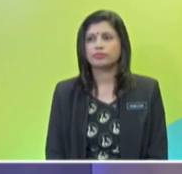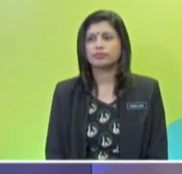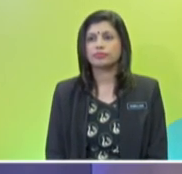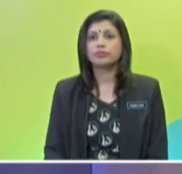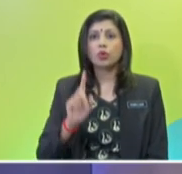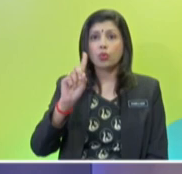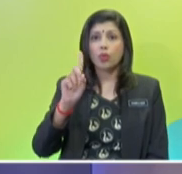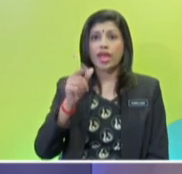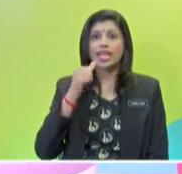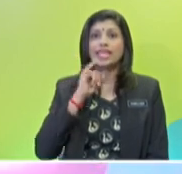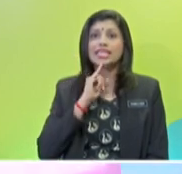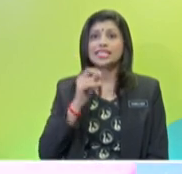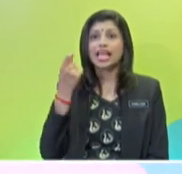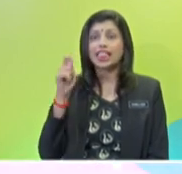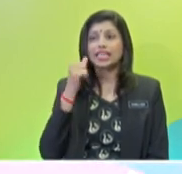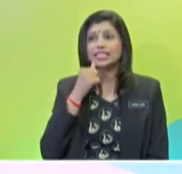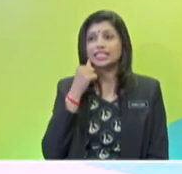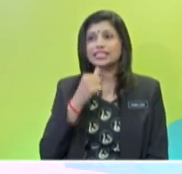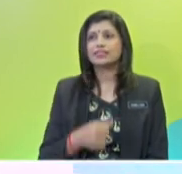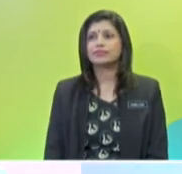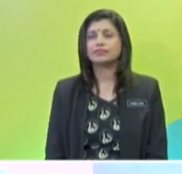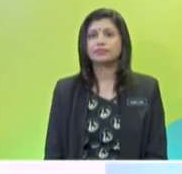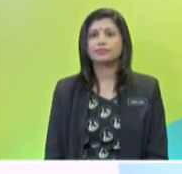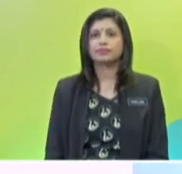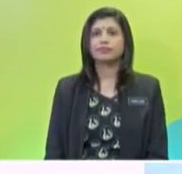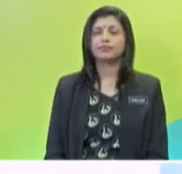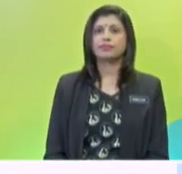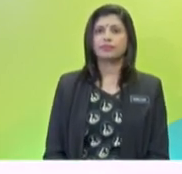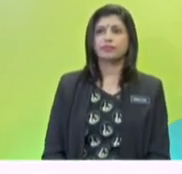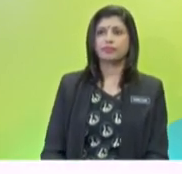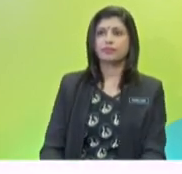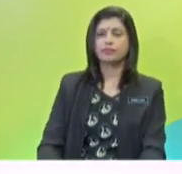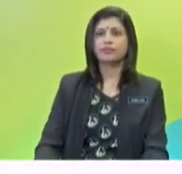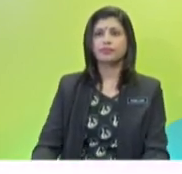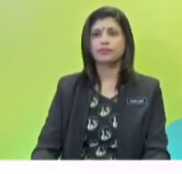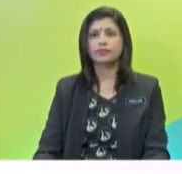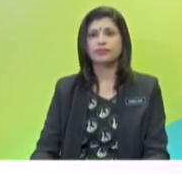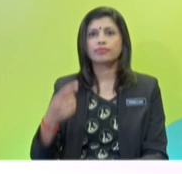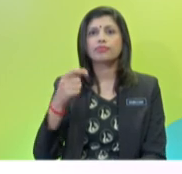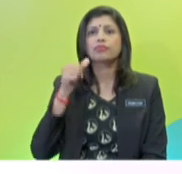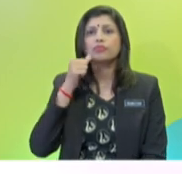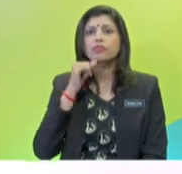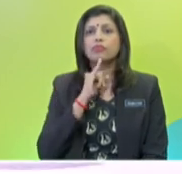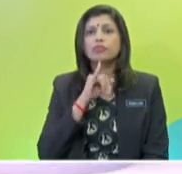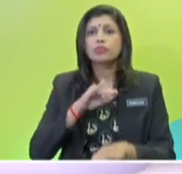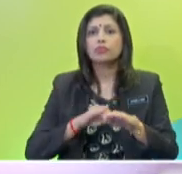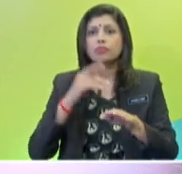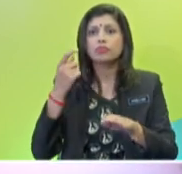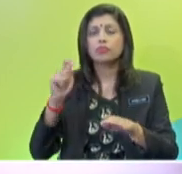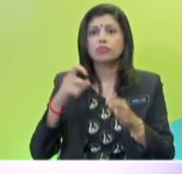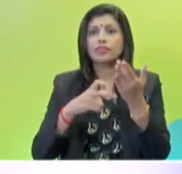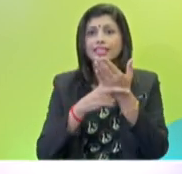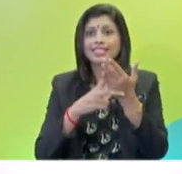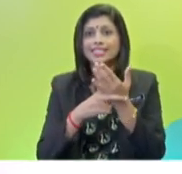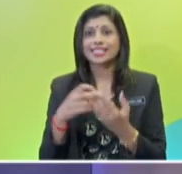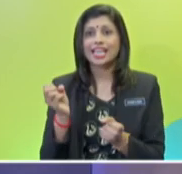the girl? Okay, Iris? Okay, Iris. Where is the girl? The girl is at the ticket office.